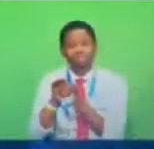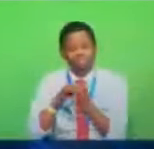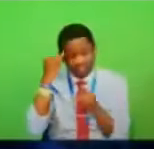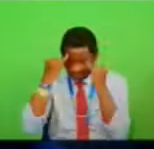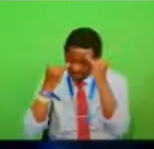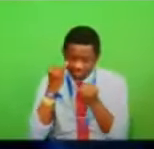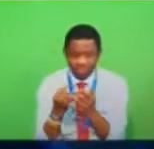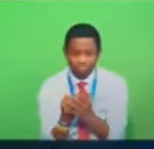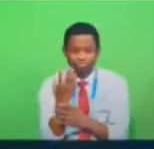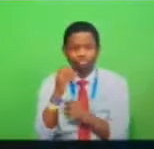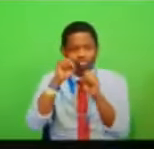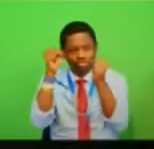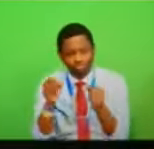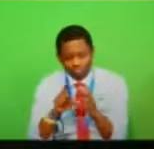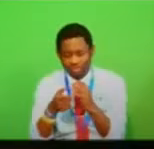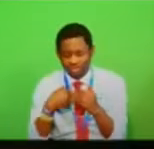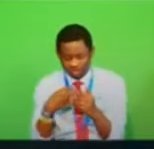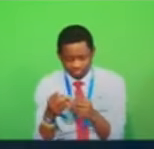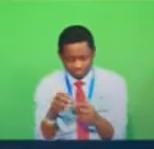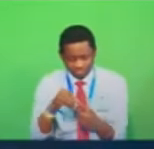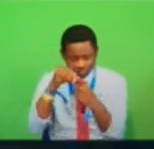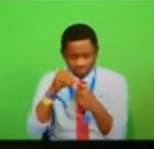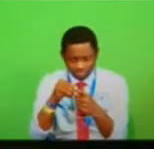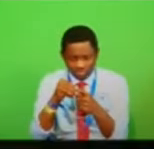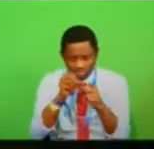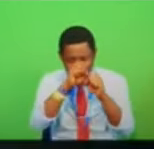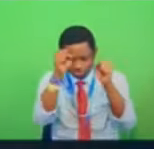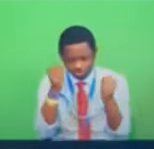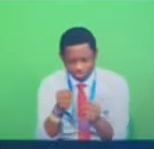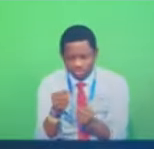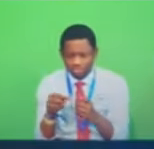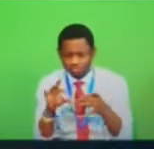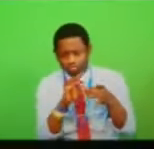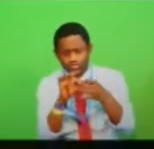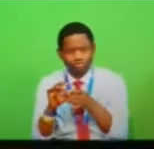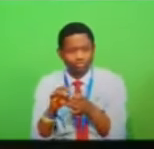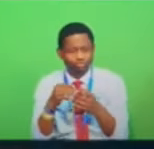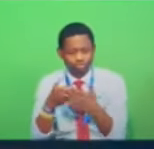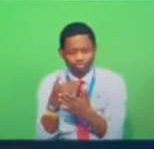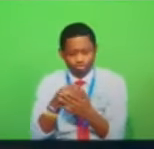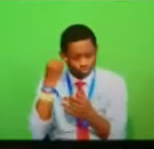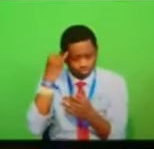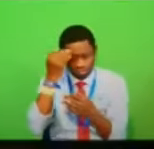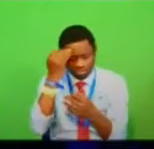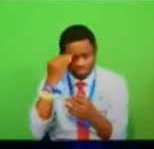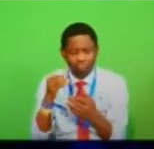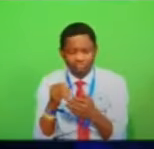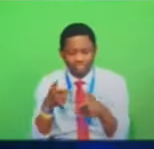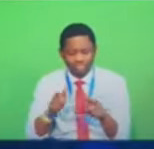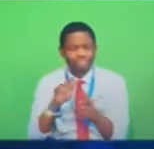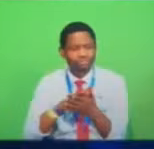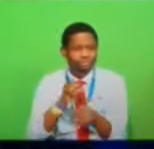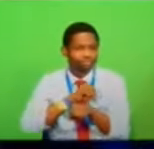system by setting a framework linked to contemporary knowledge and expectations. Beloved in Christ, let us be unleashed